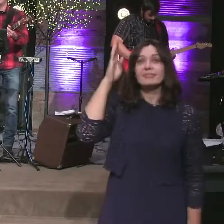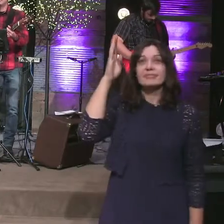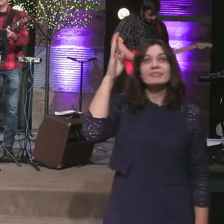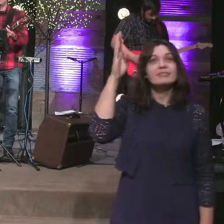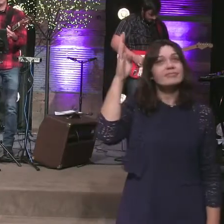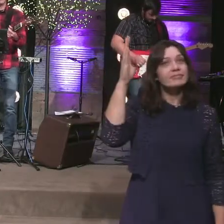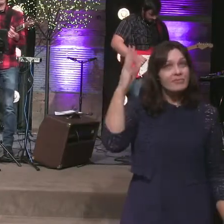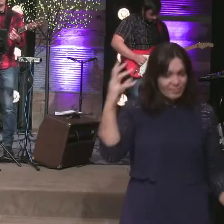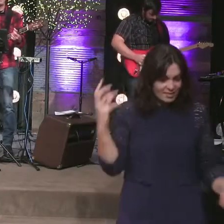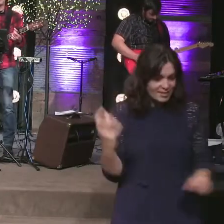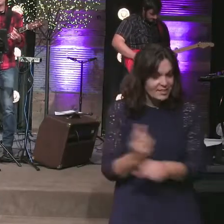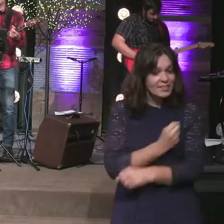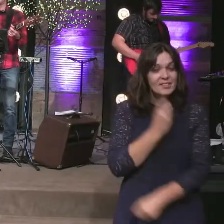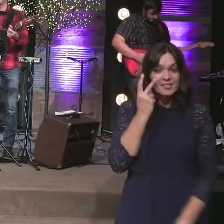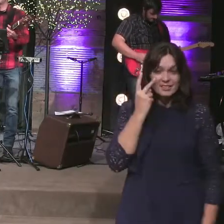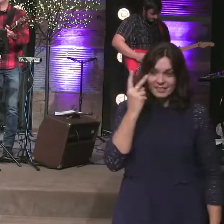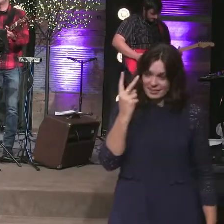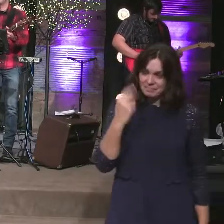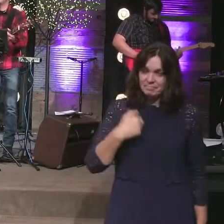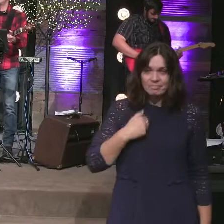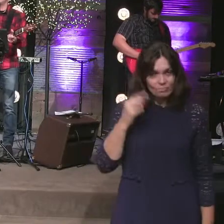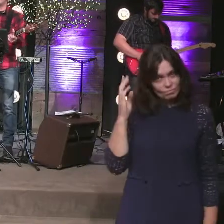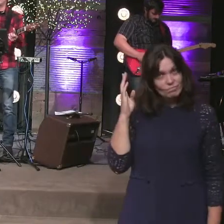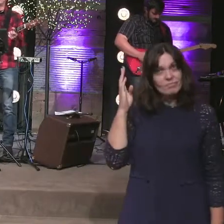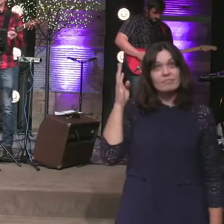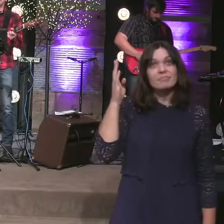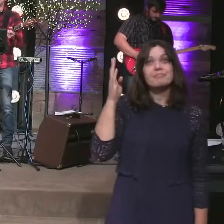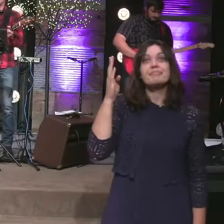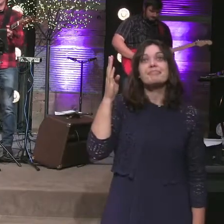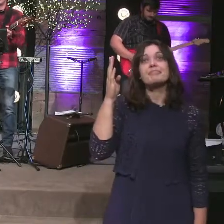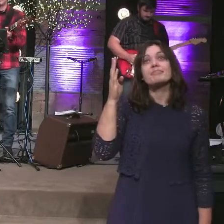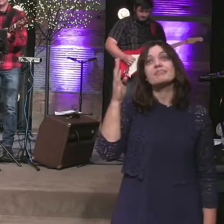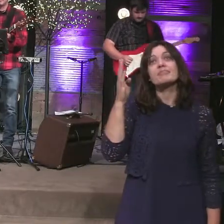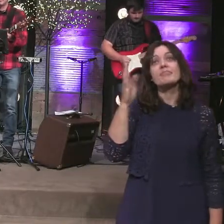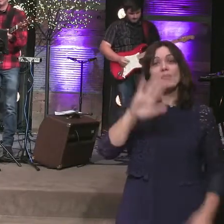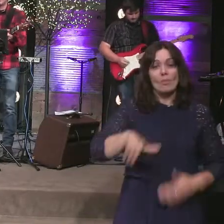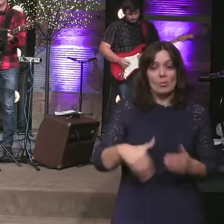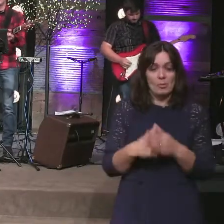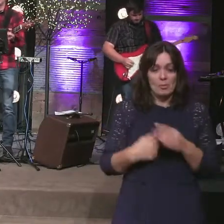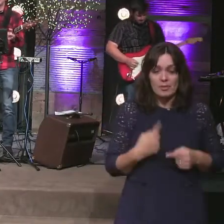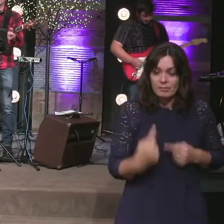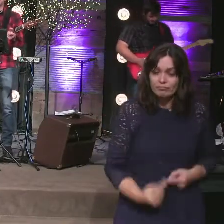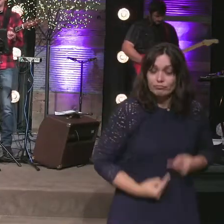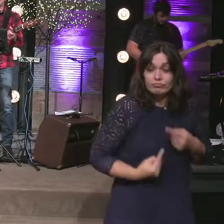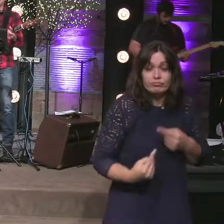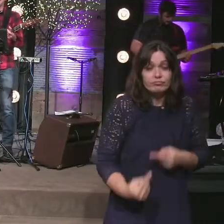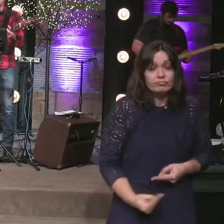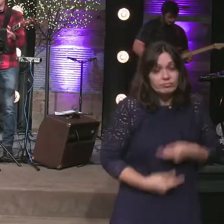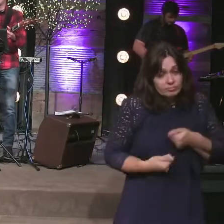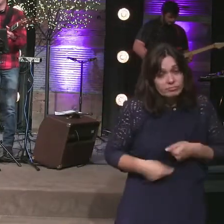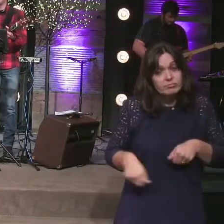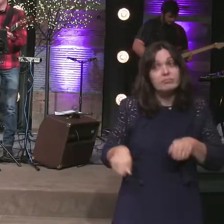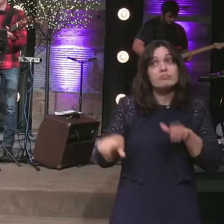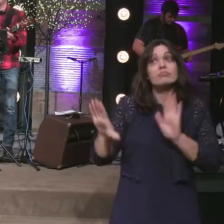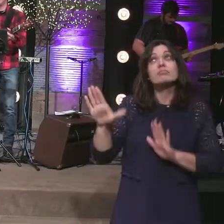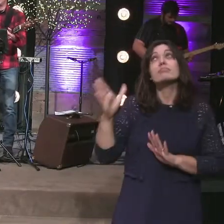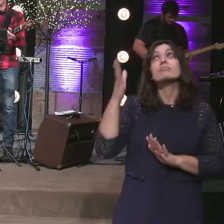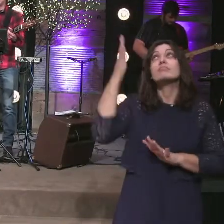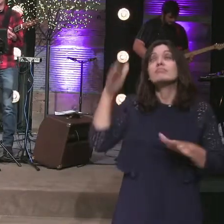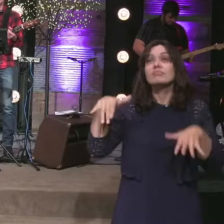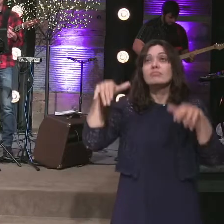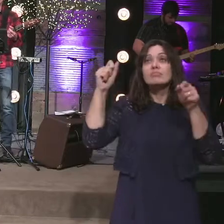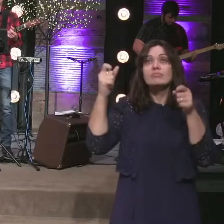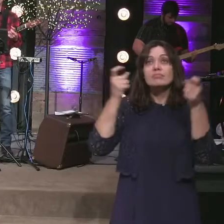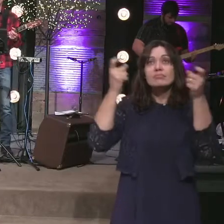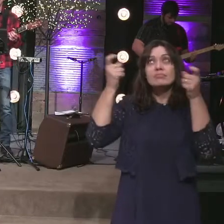victory. I'm gonna see a victory. The battle belongs to